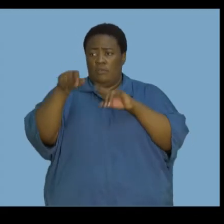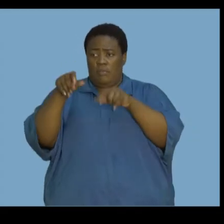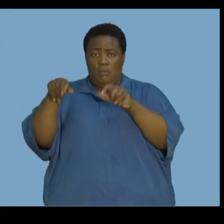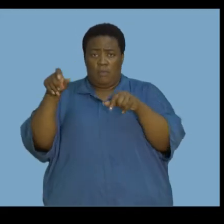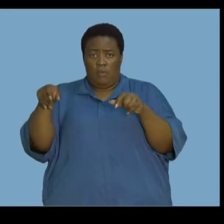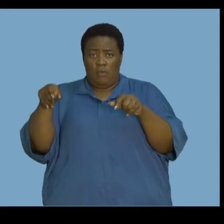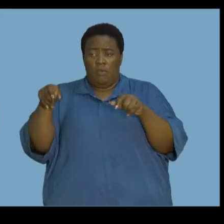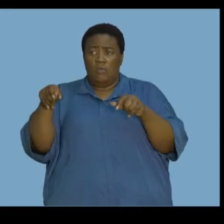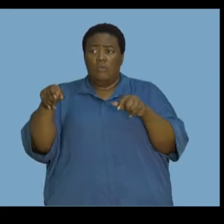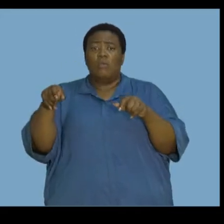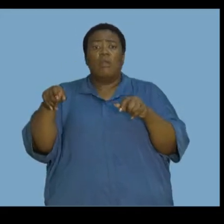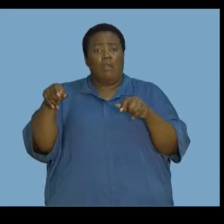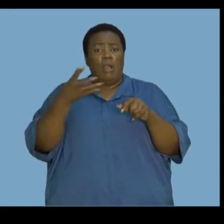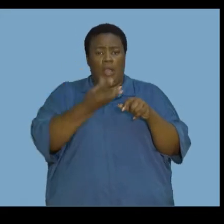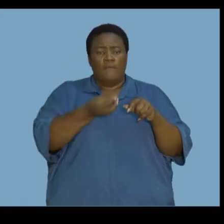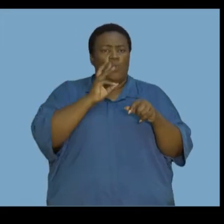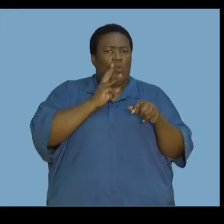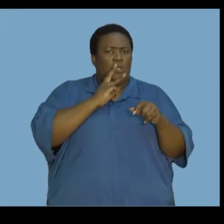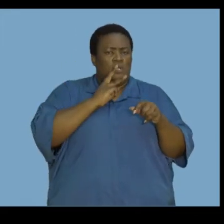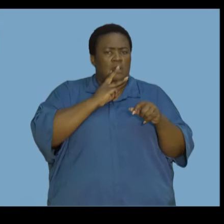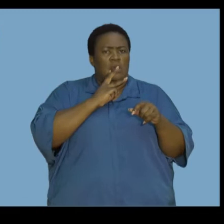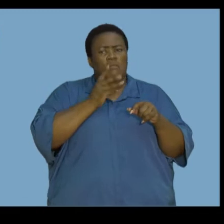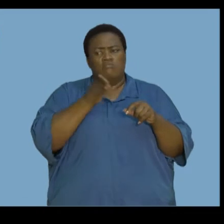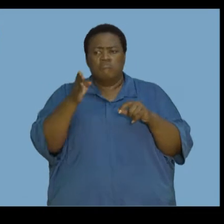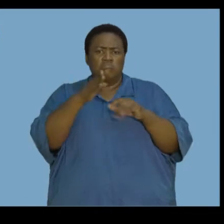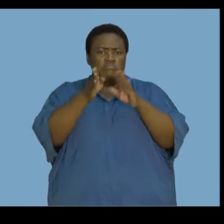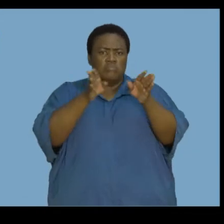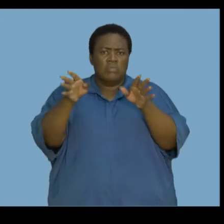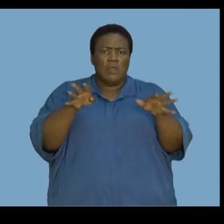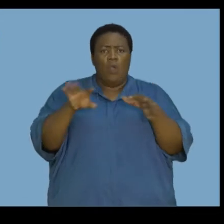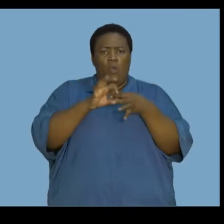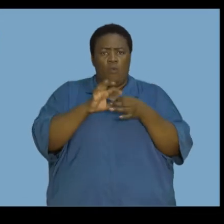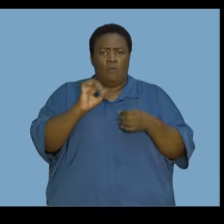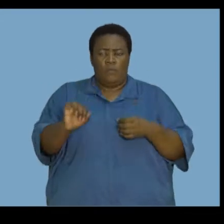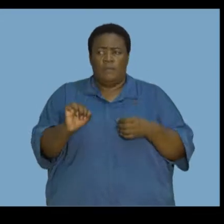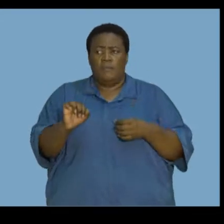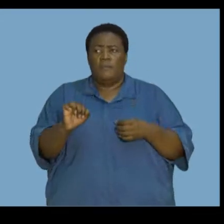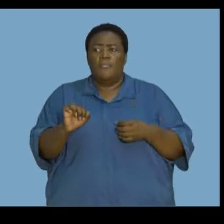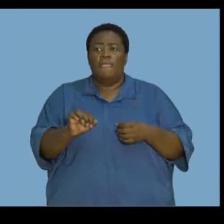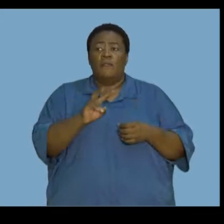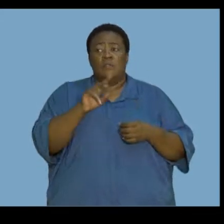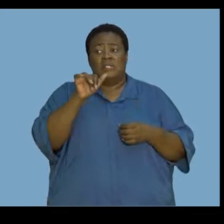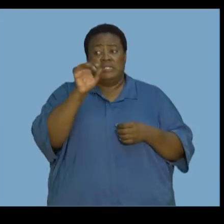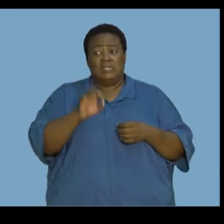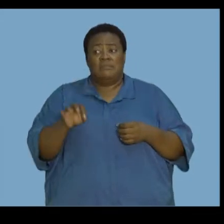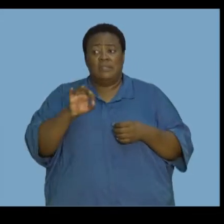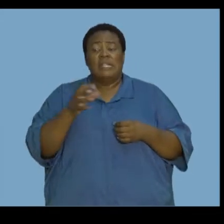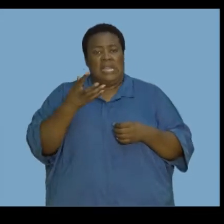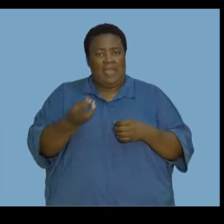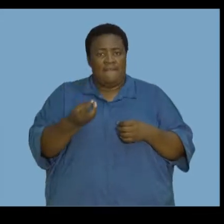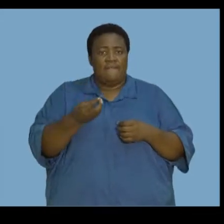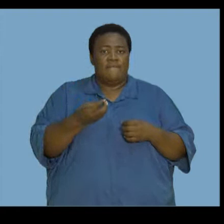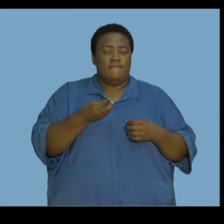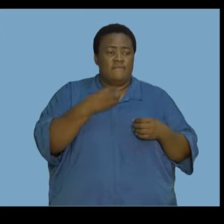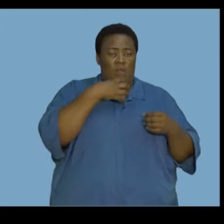are estimated to have water piped into their homes. And of that, 26.8% have access to water on their property,